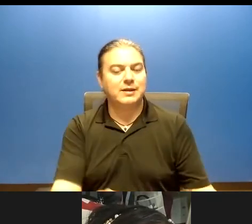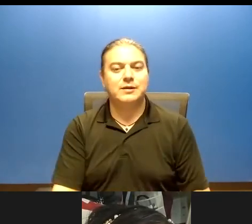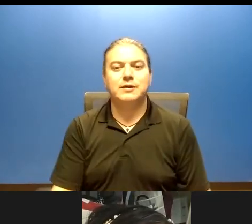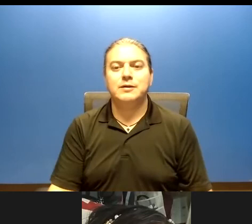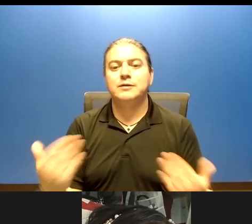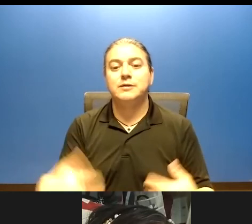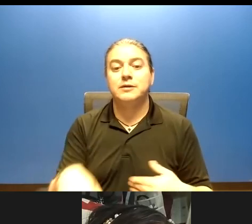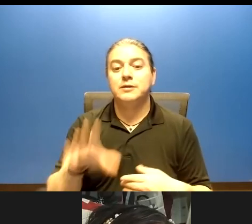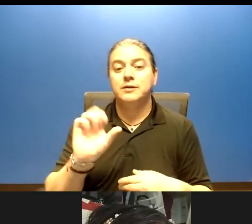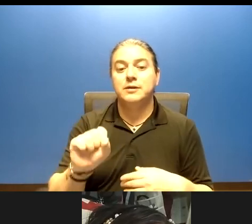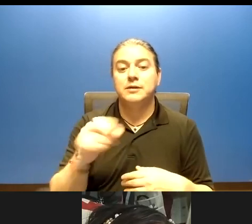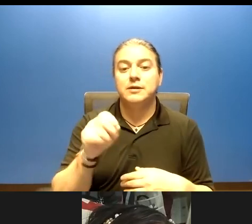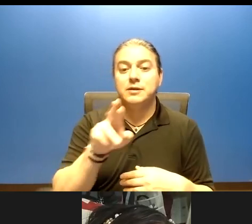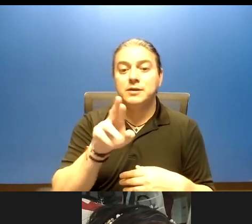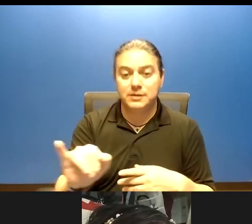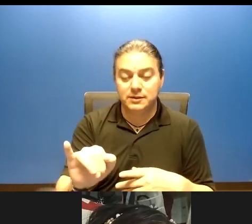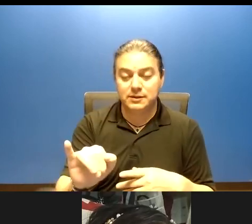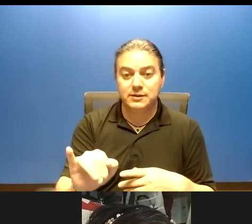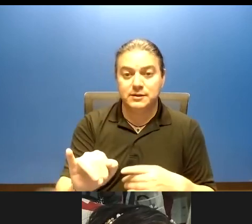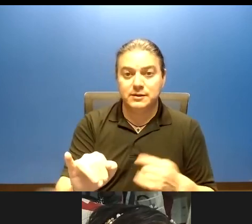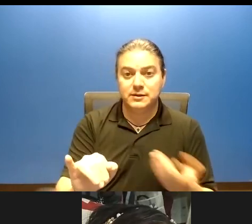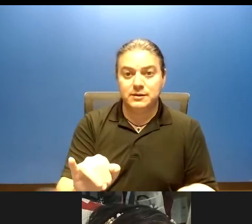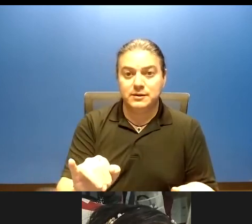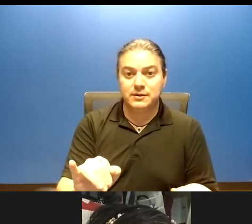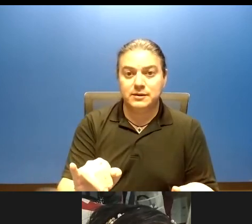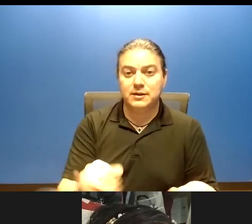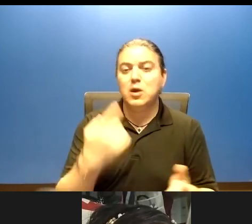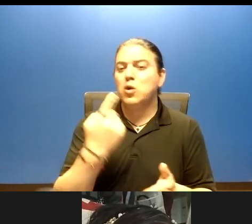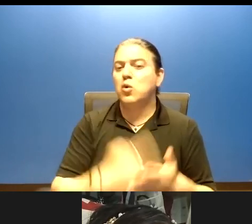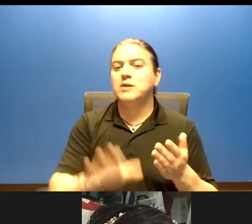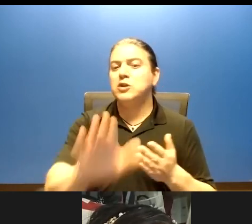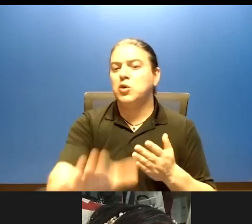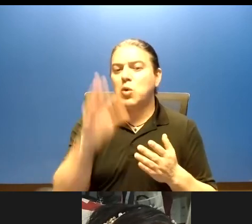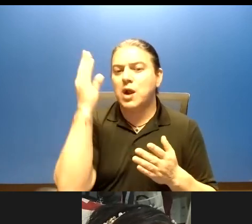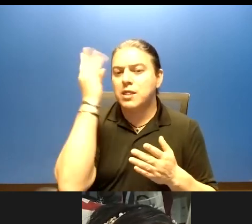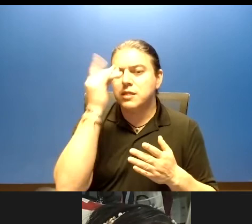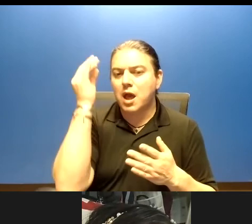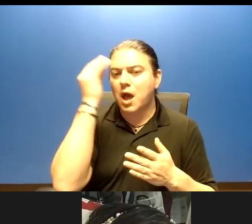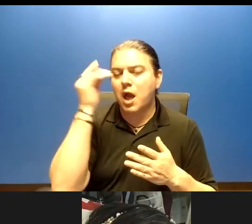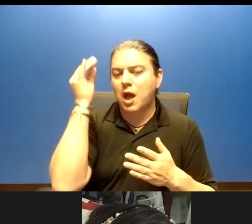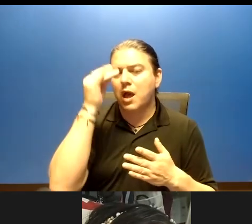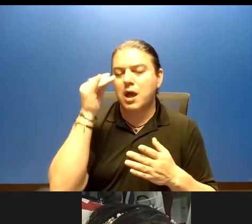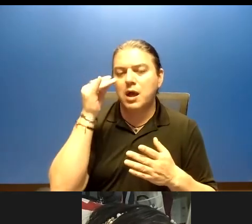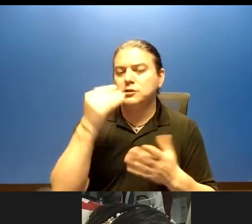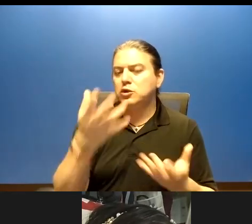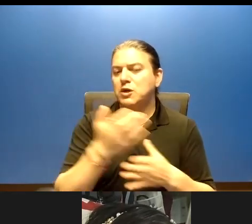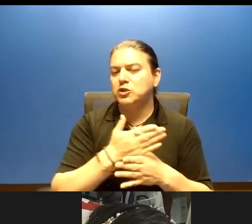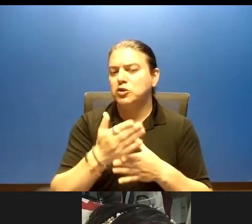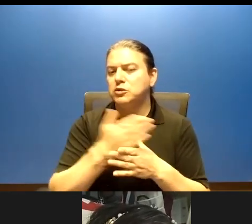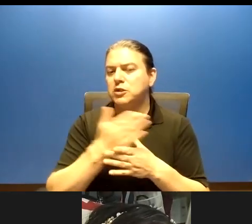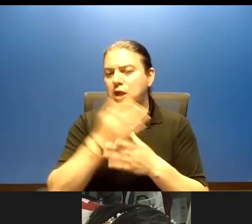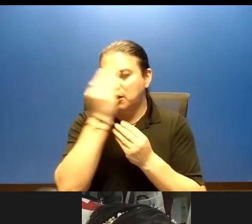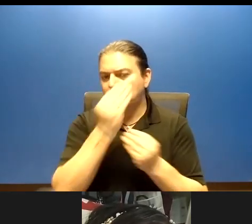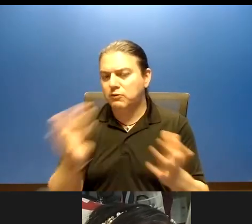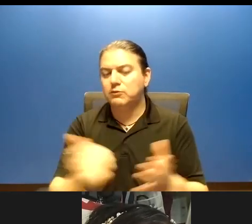So Sheri, why don't we go to you? What would be your thoughts that you'd like to share with our